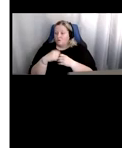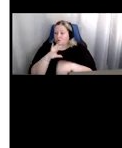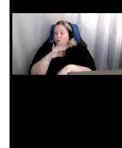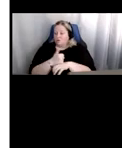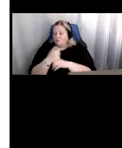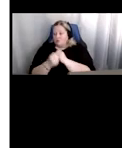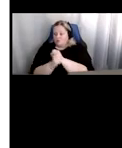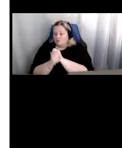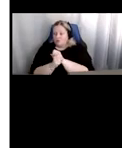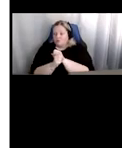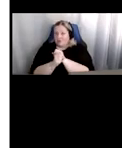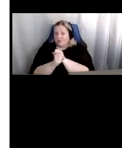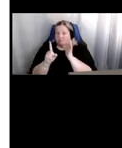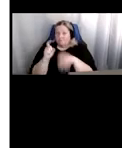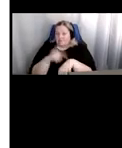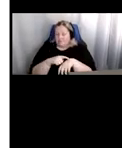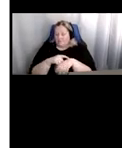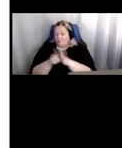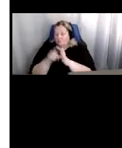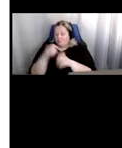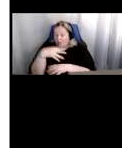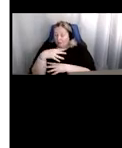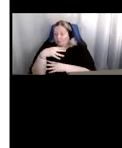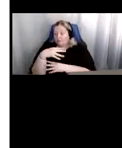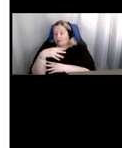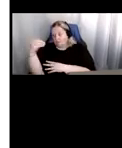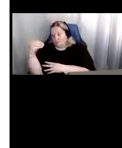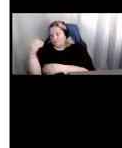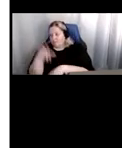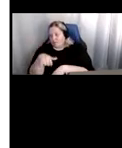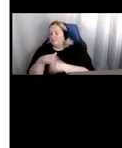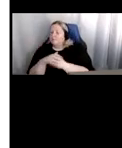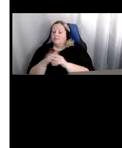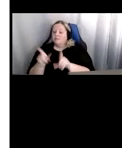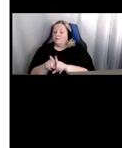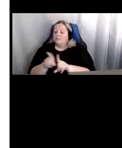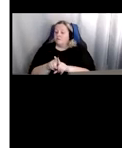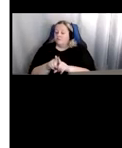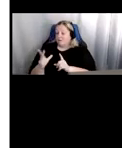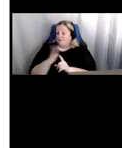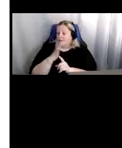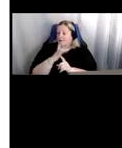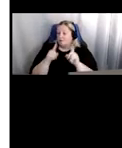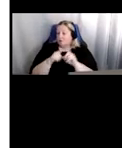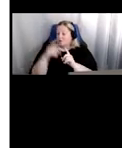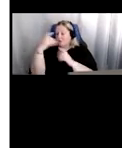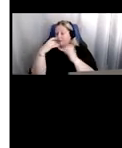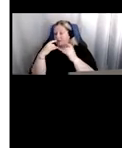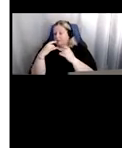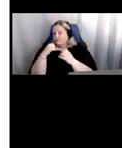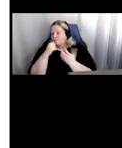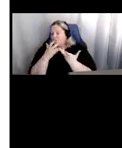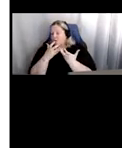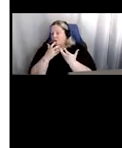as far as like coming on at certain times and timers and that sort of thing. And you can also get fancy and use different lights. So maybe you want